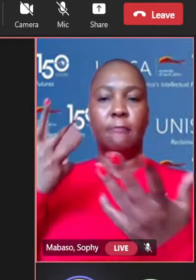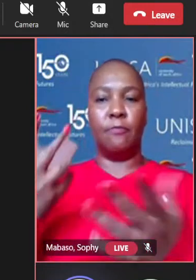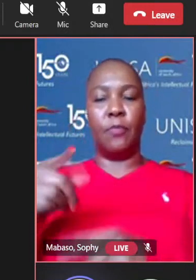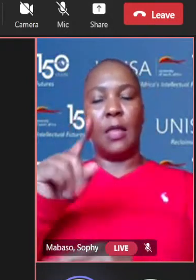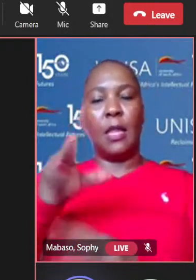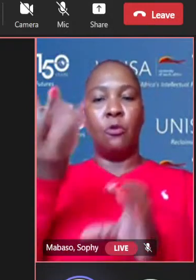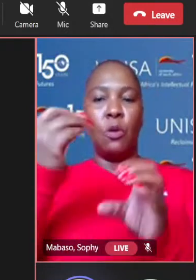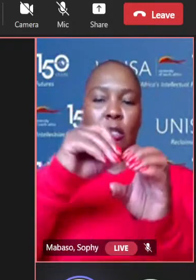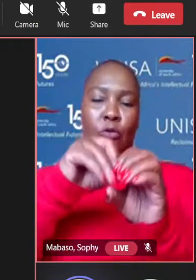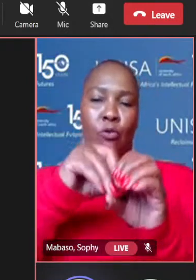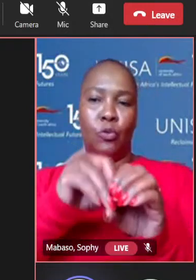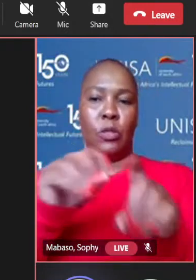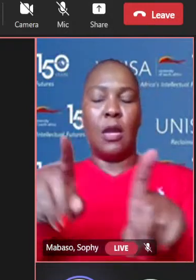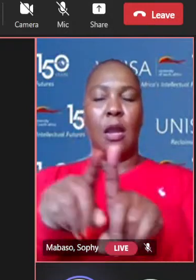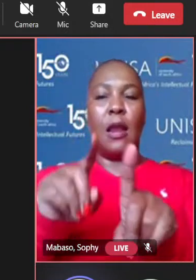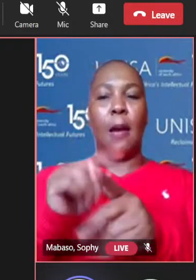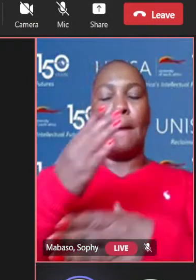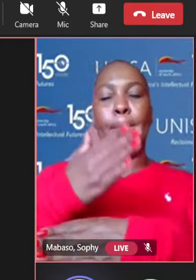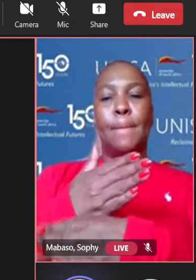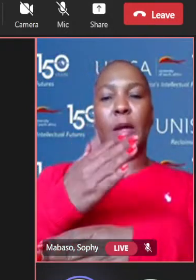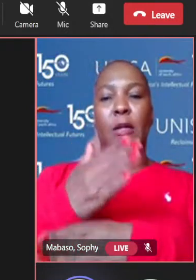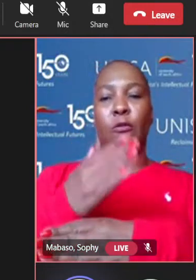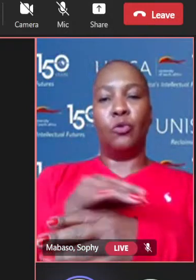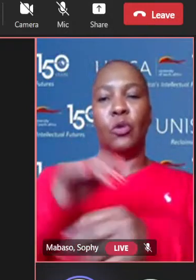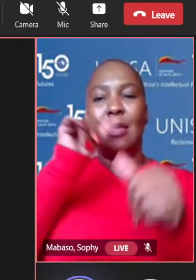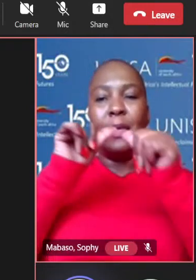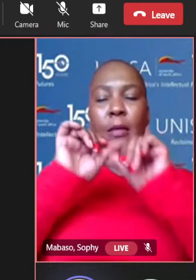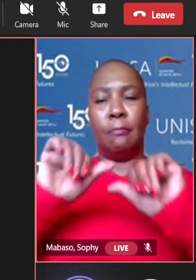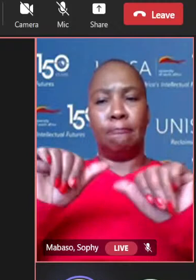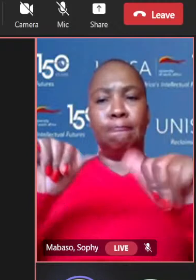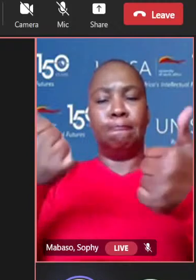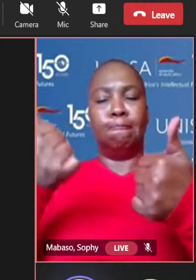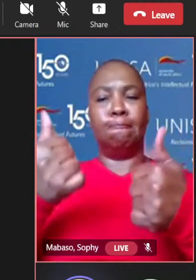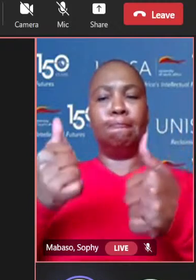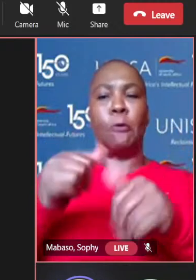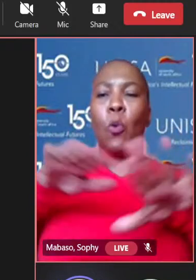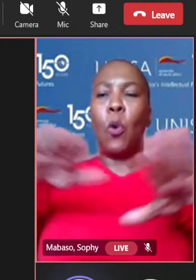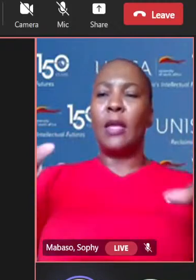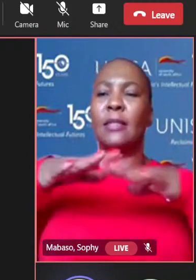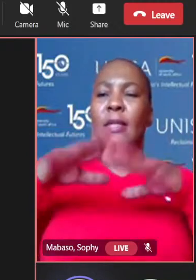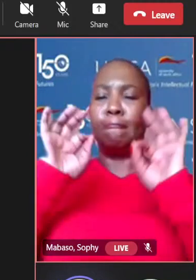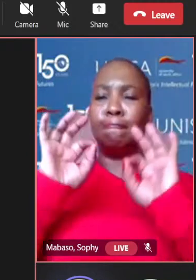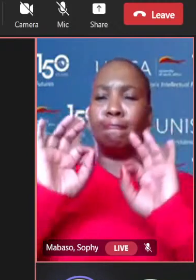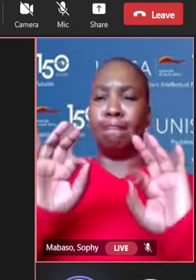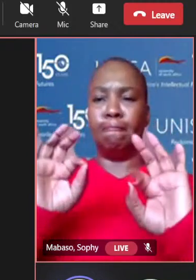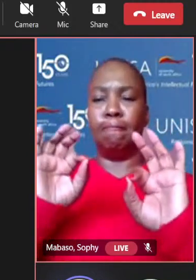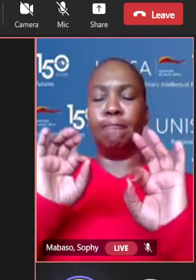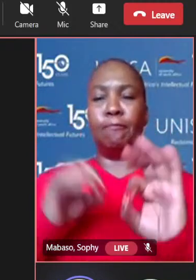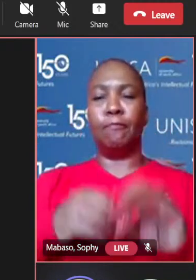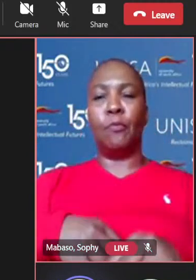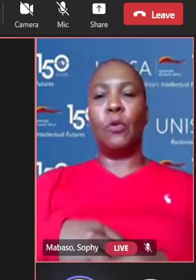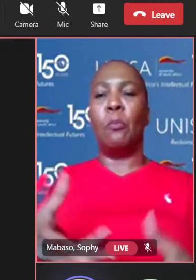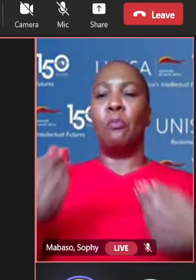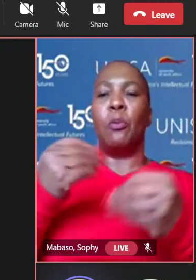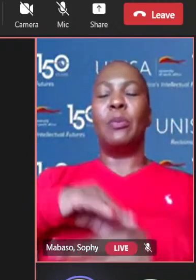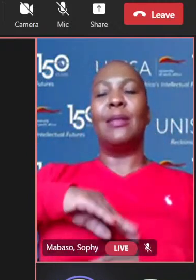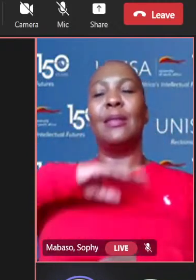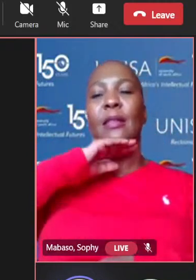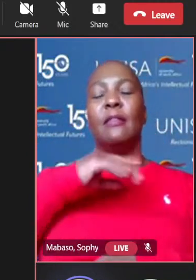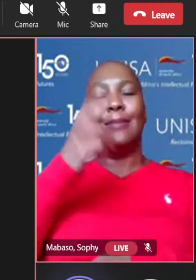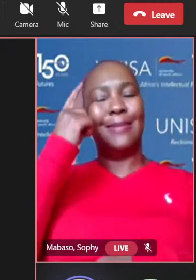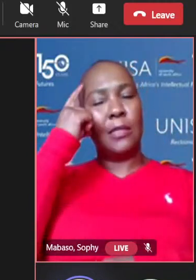things like make sure that you eat well, you exercise regularly, you also get enough sleep, and also think about